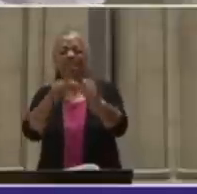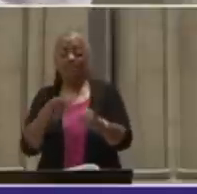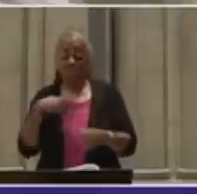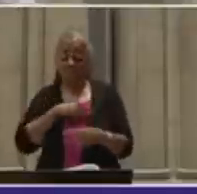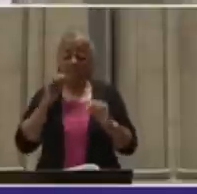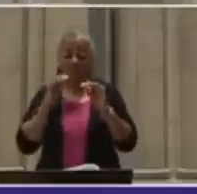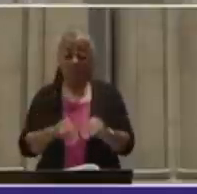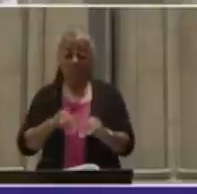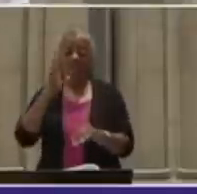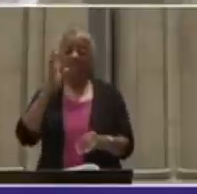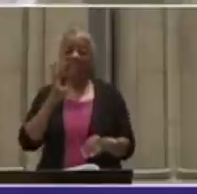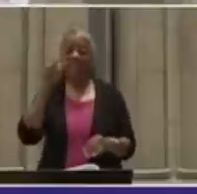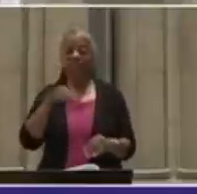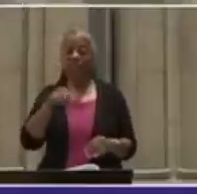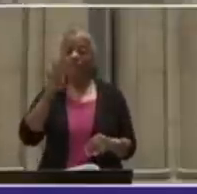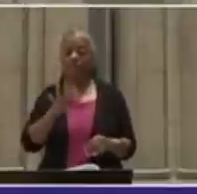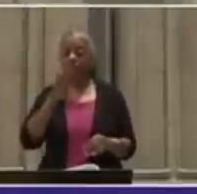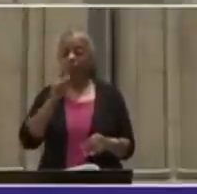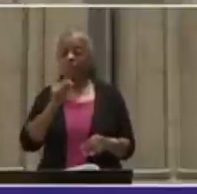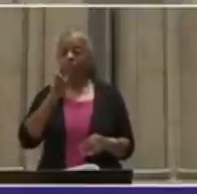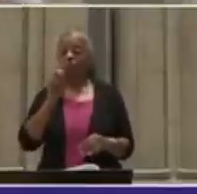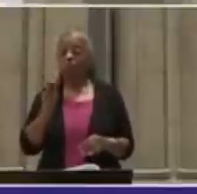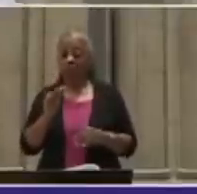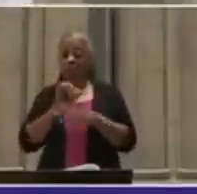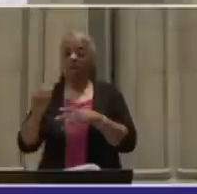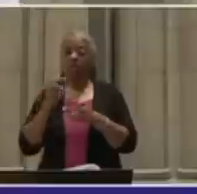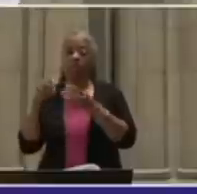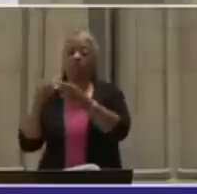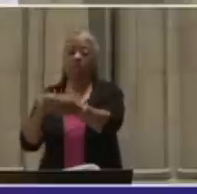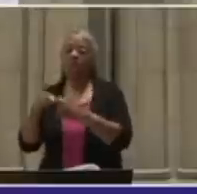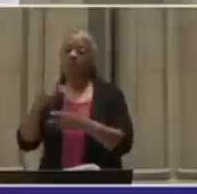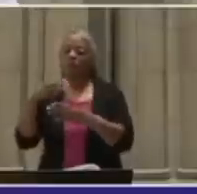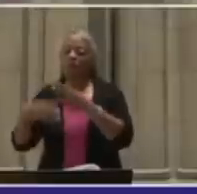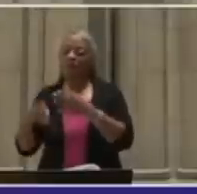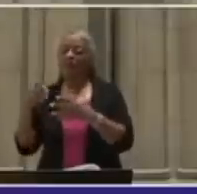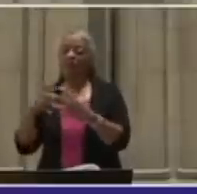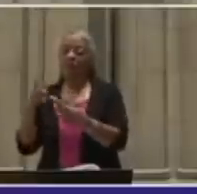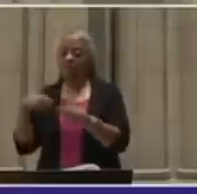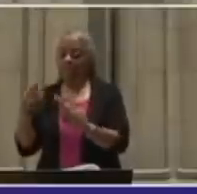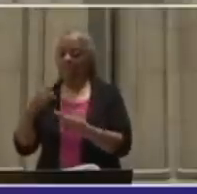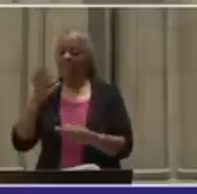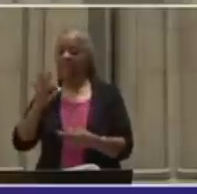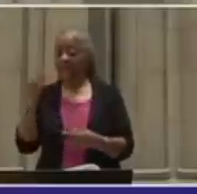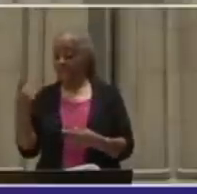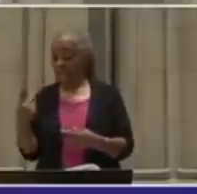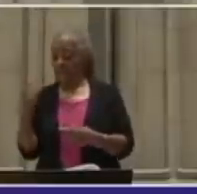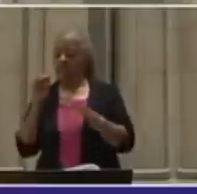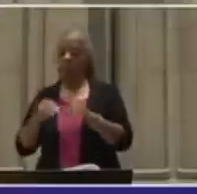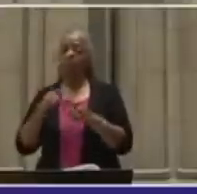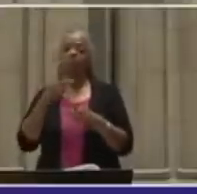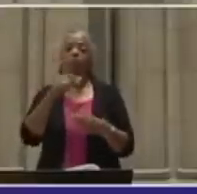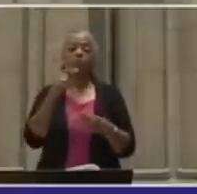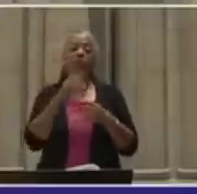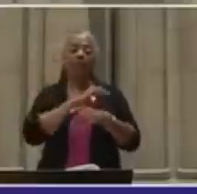had put $6.4 trillion that we've poured into endless wars since 9/11, if we had put that money into the green energy,